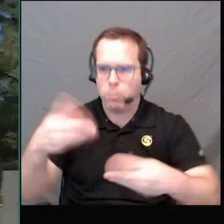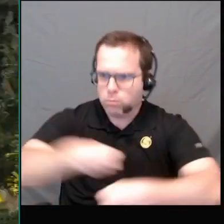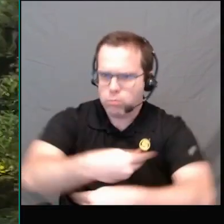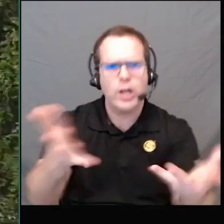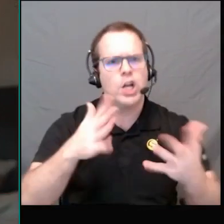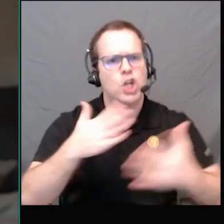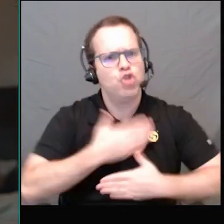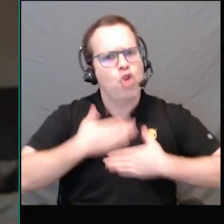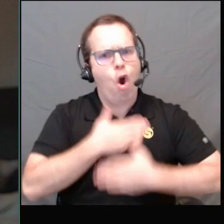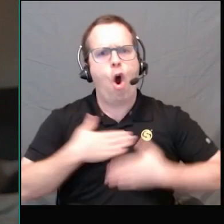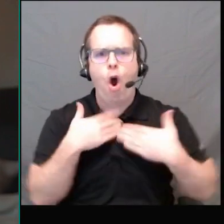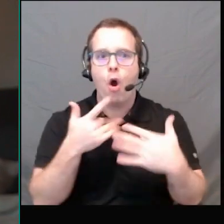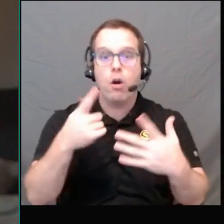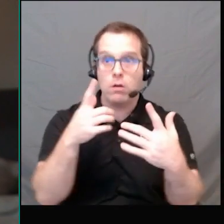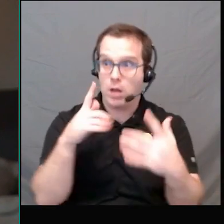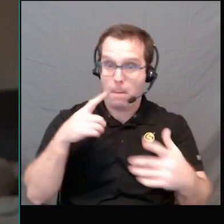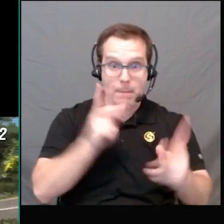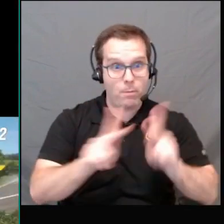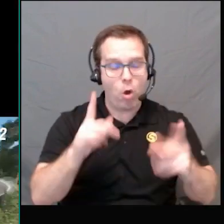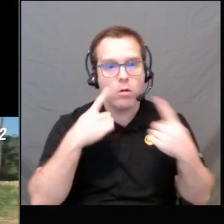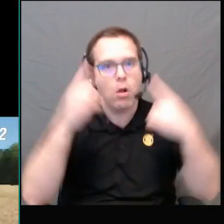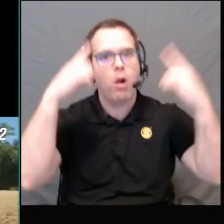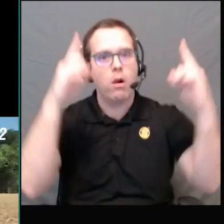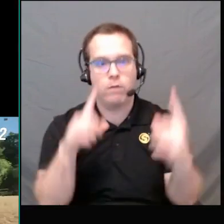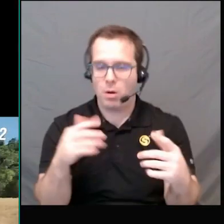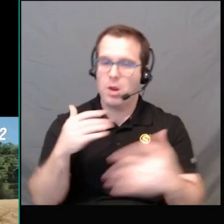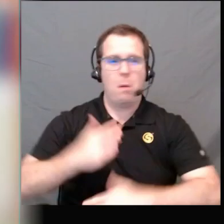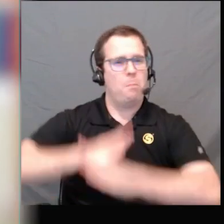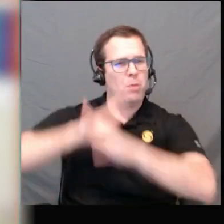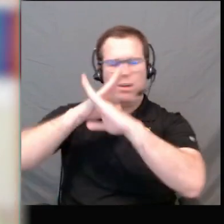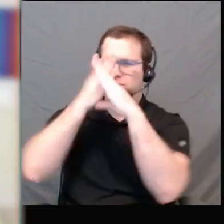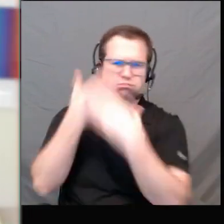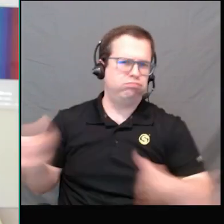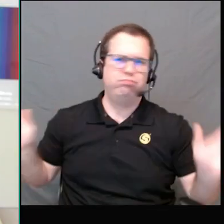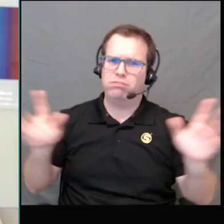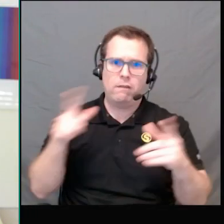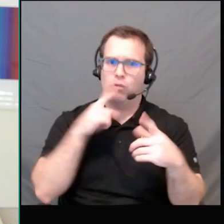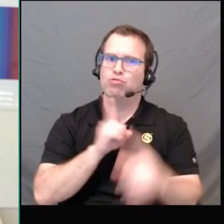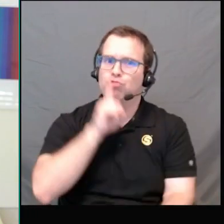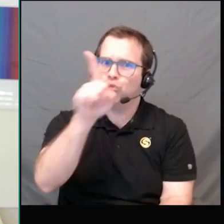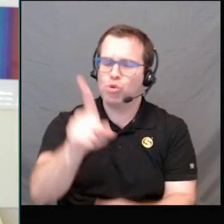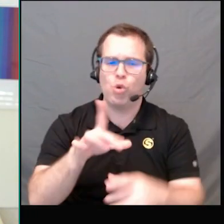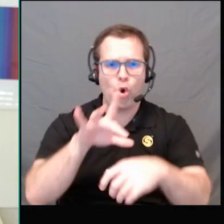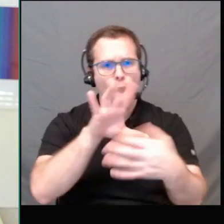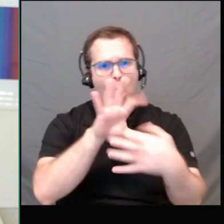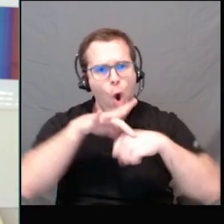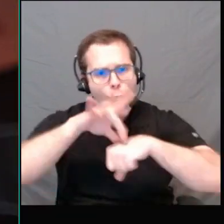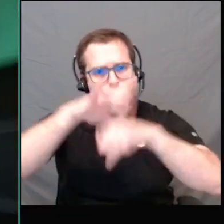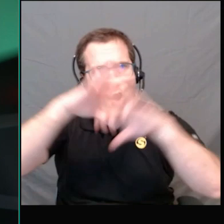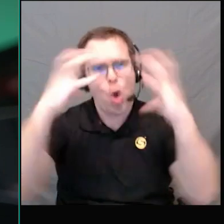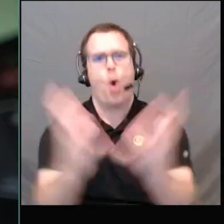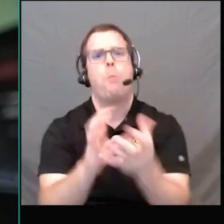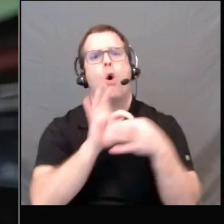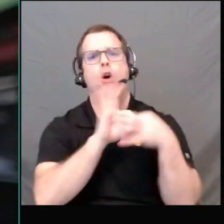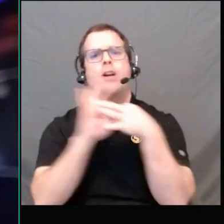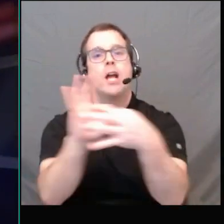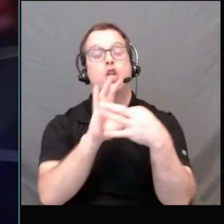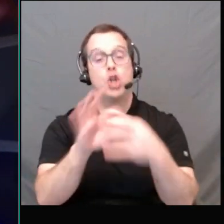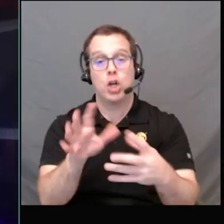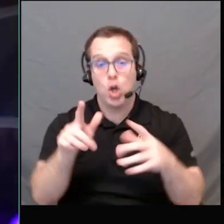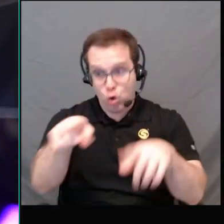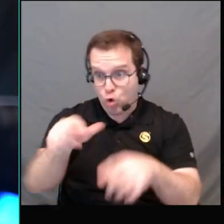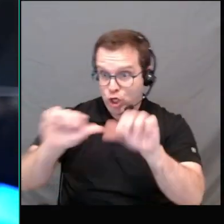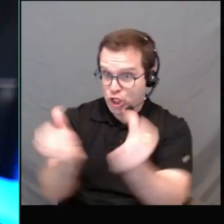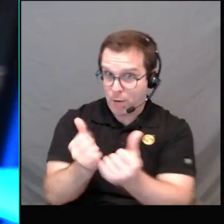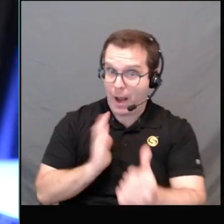down barriers to forge true global human connection. You are shaping our generation and the next in ways